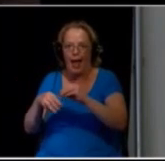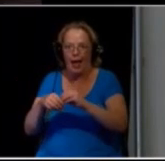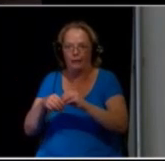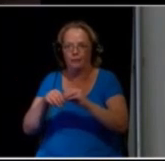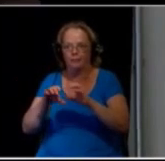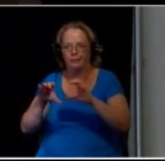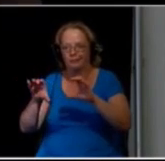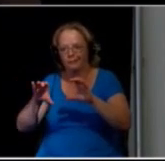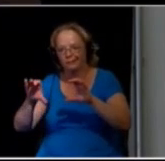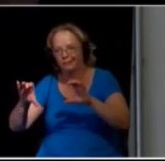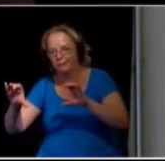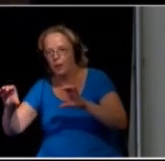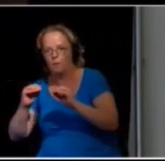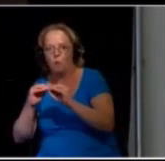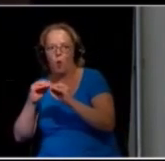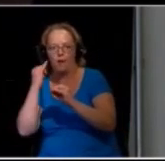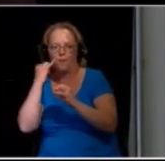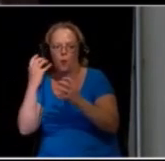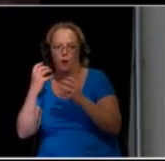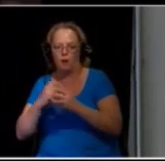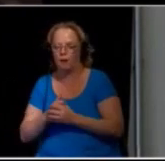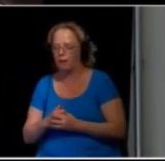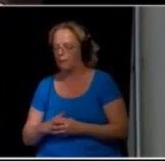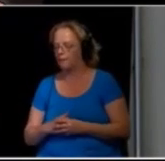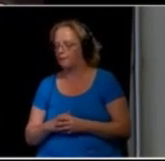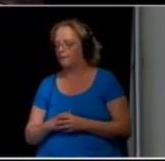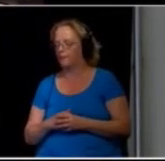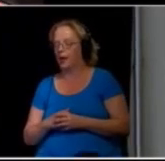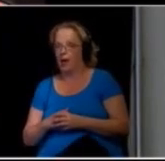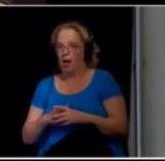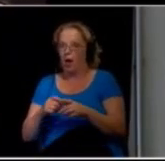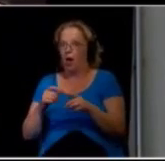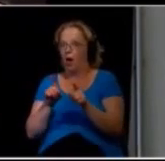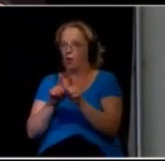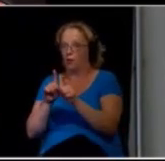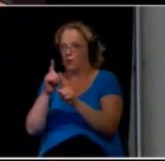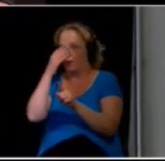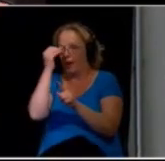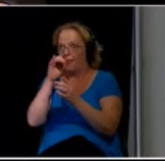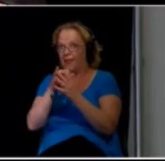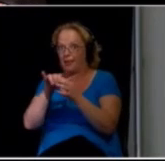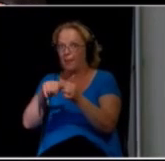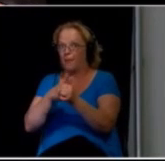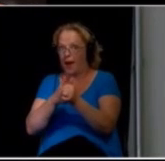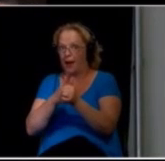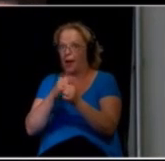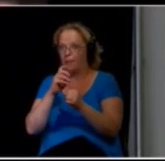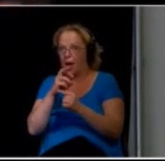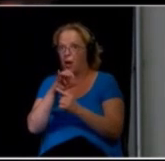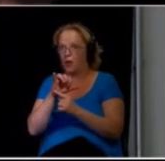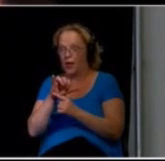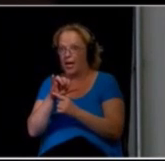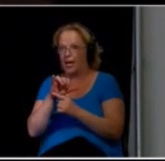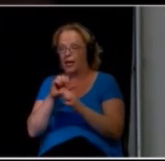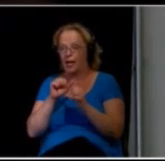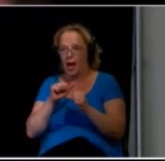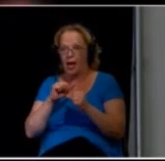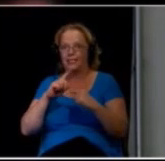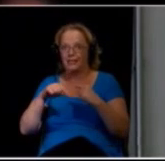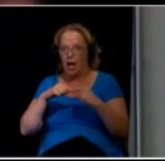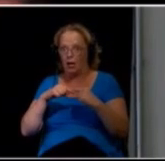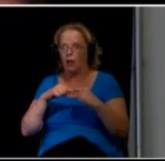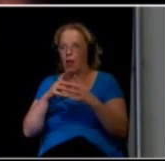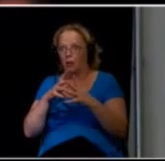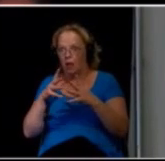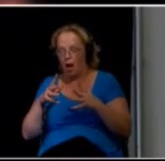Maybe one thing also I think that gets forgotten is that the backup battery can also cycle quite a lot. You know, it can cycle once a week for 10